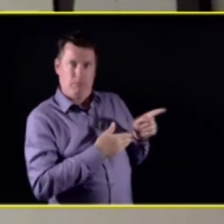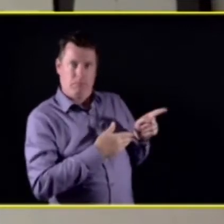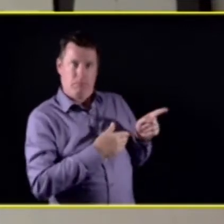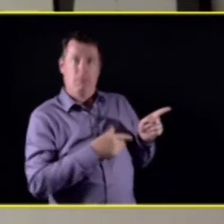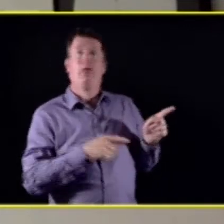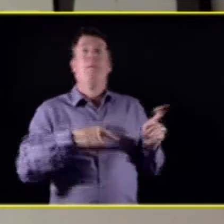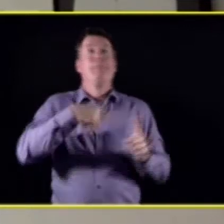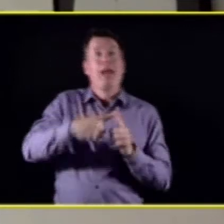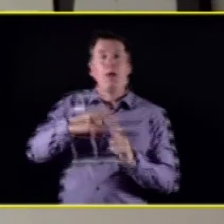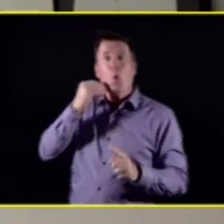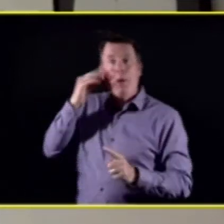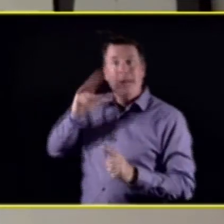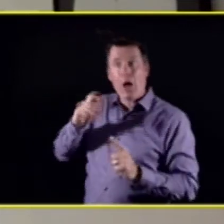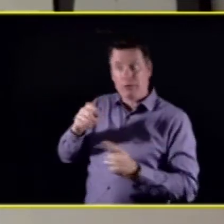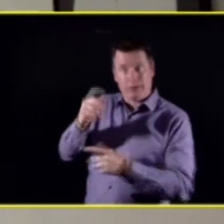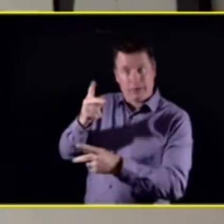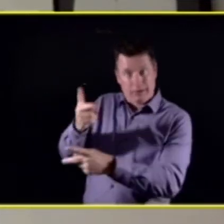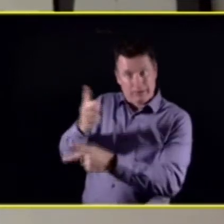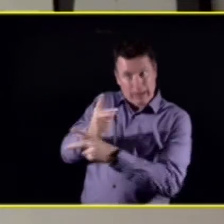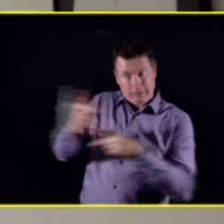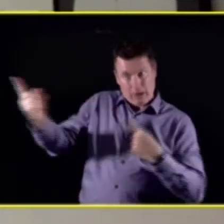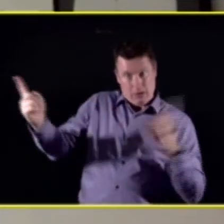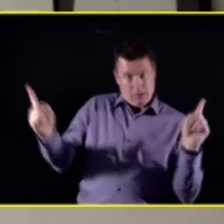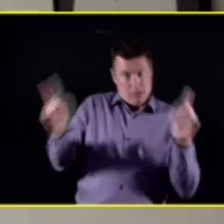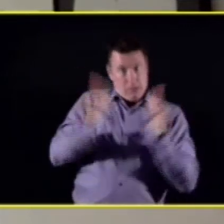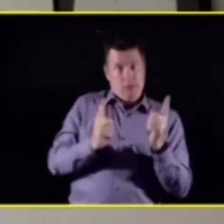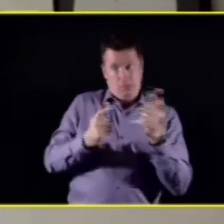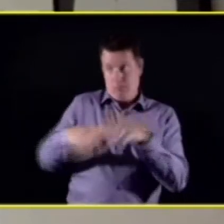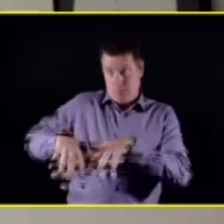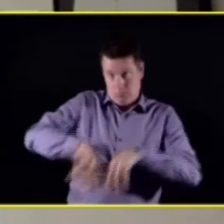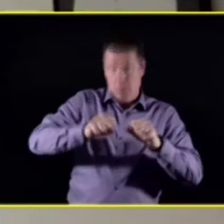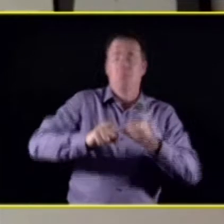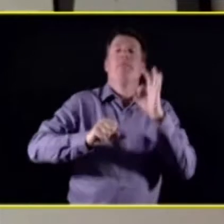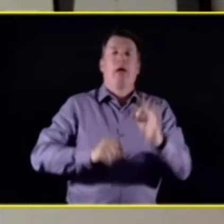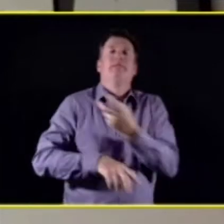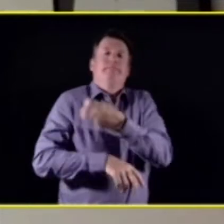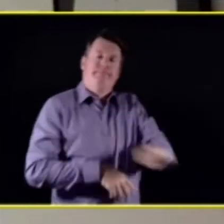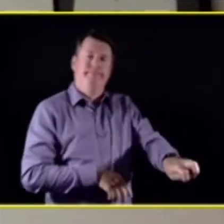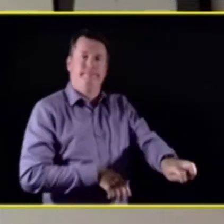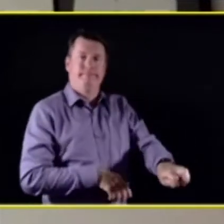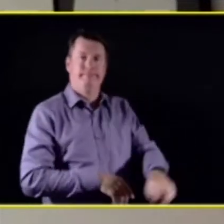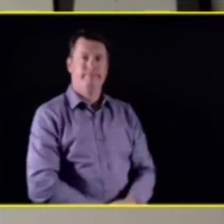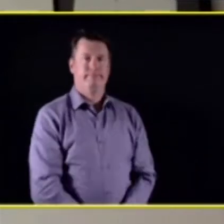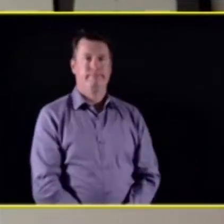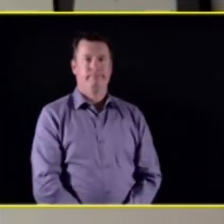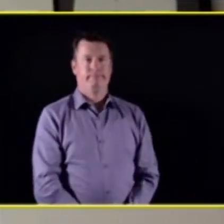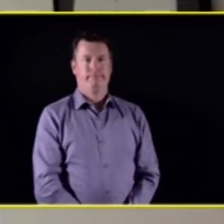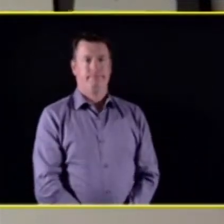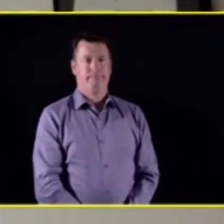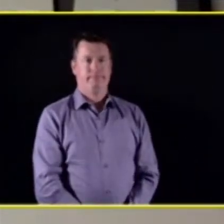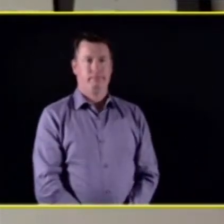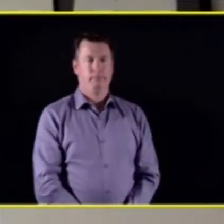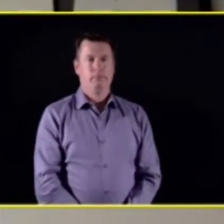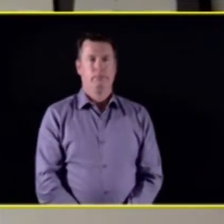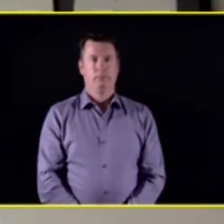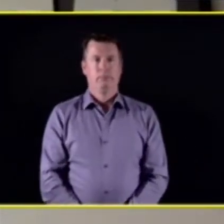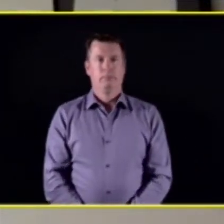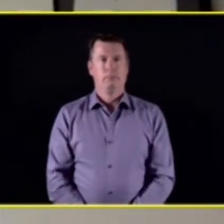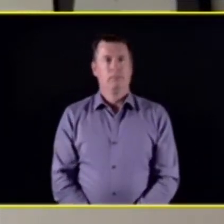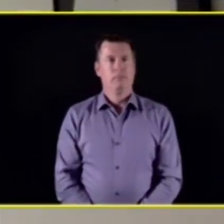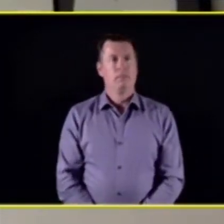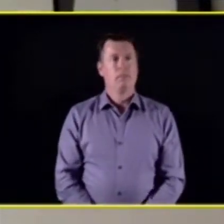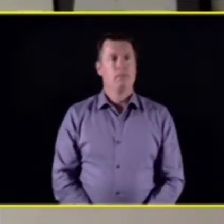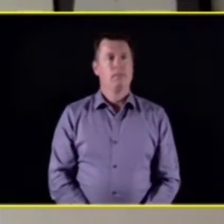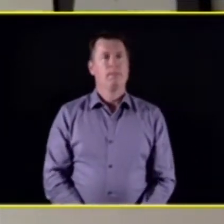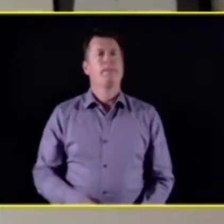I hope that answers your question. Thanks. Yes, Mr. it Gray. does. And Pat, did you have a follow-up question? Yes, I do. So